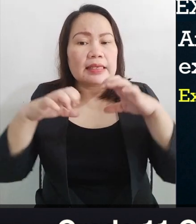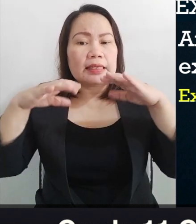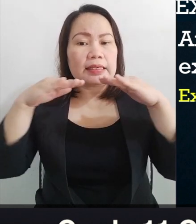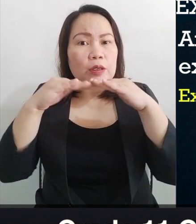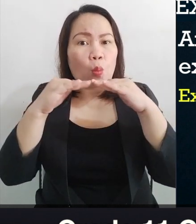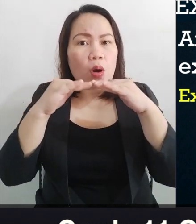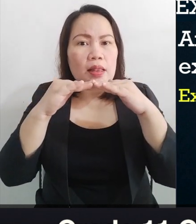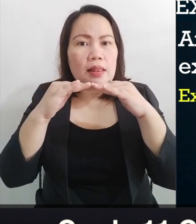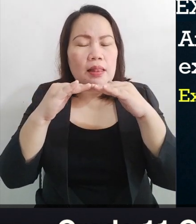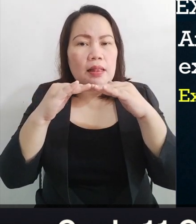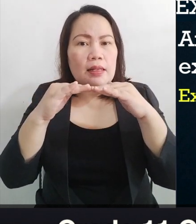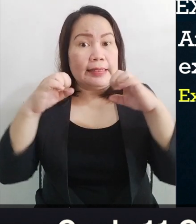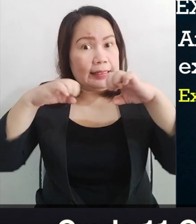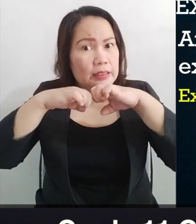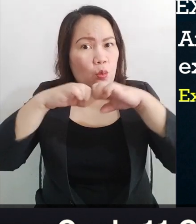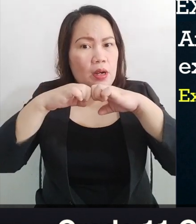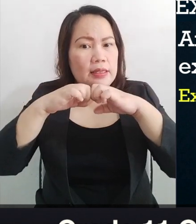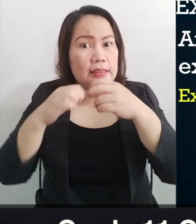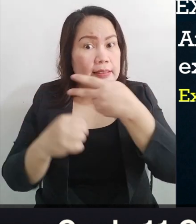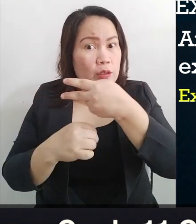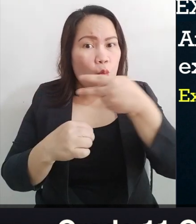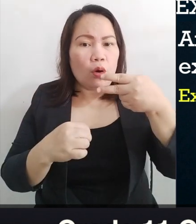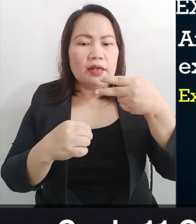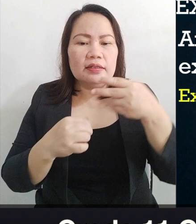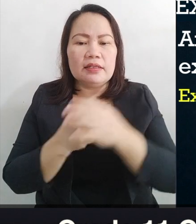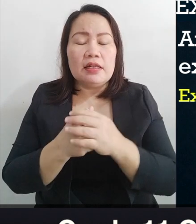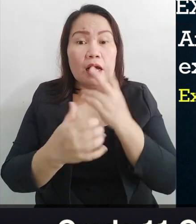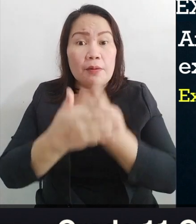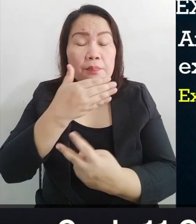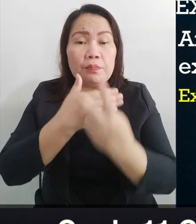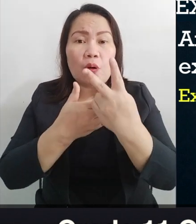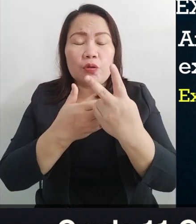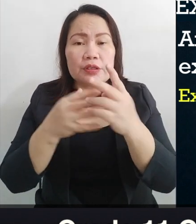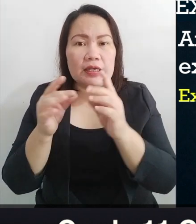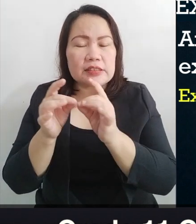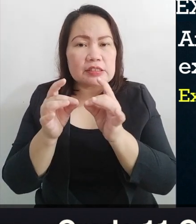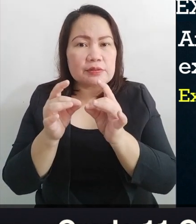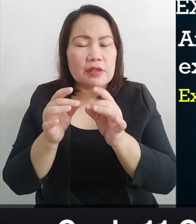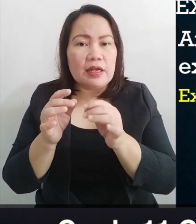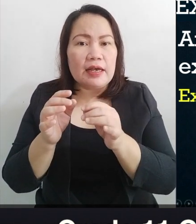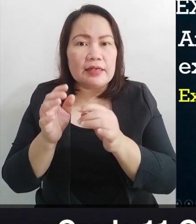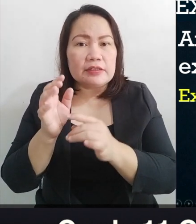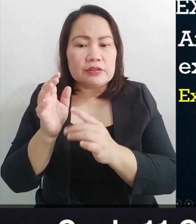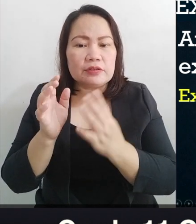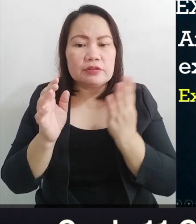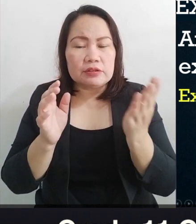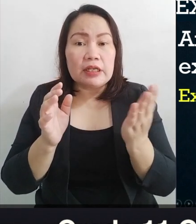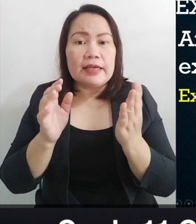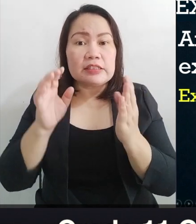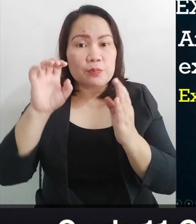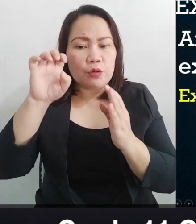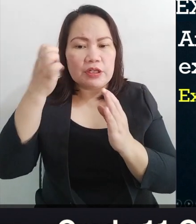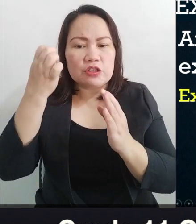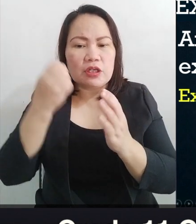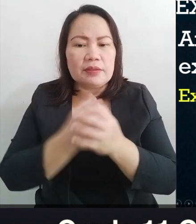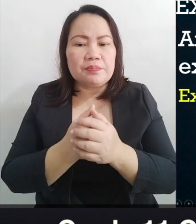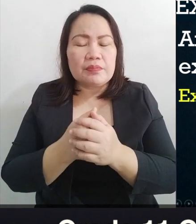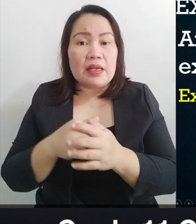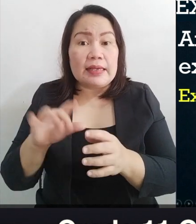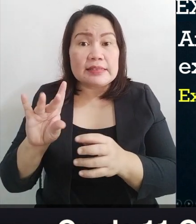nakita natin yung symbol na to, and then, both expression natin dito is exponential.